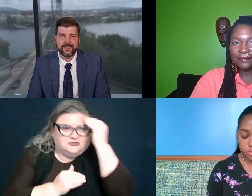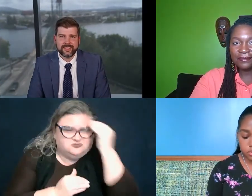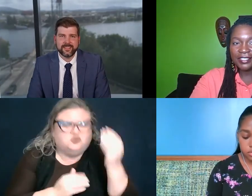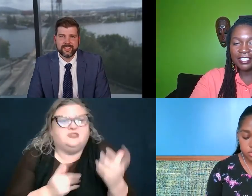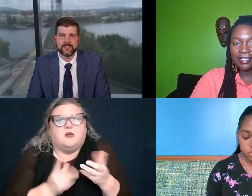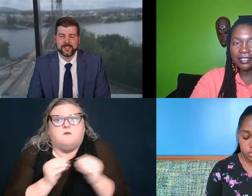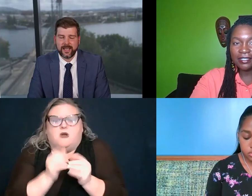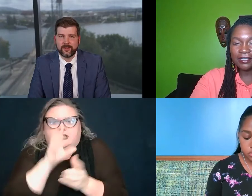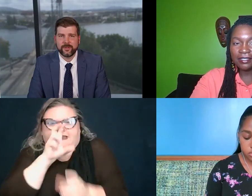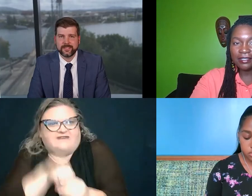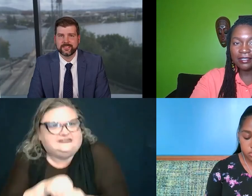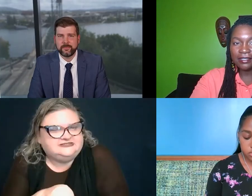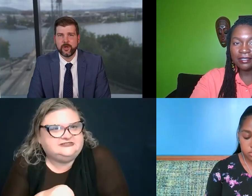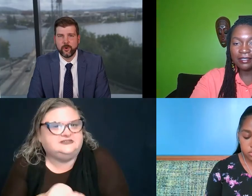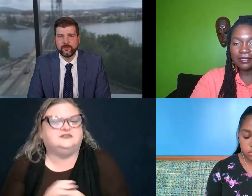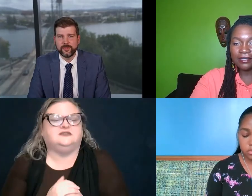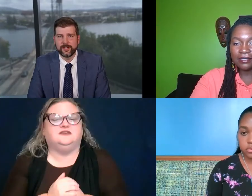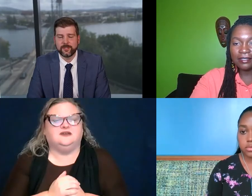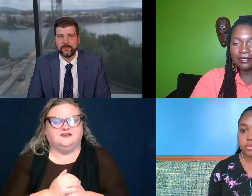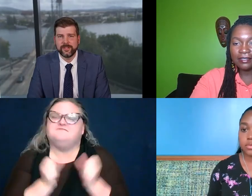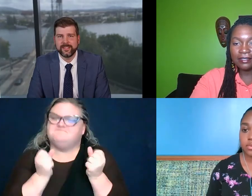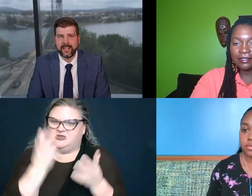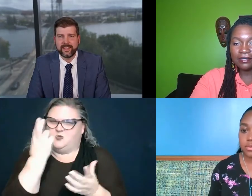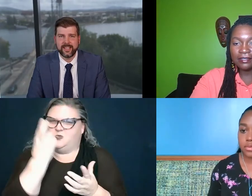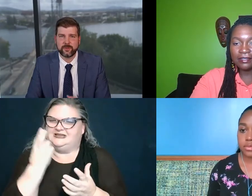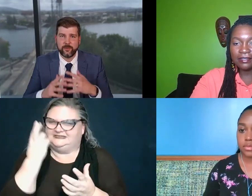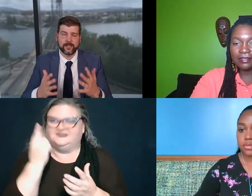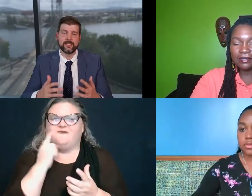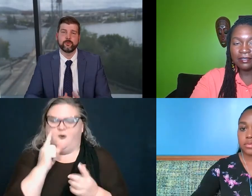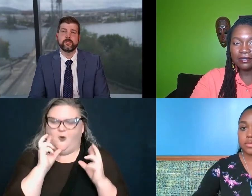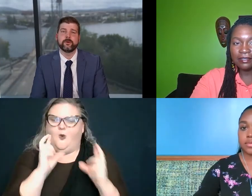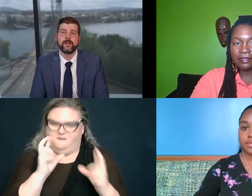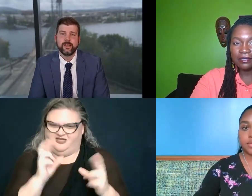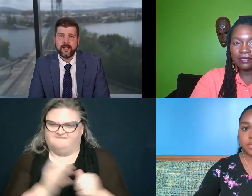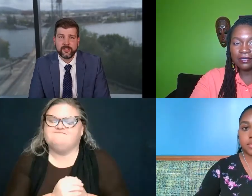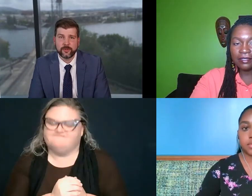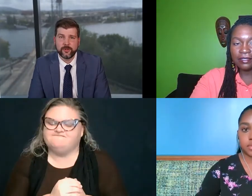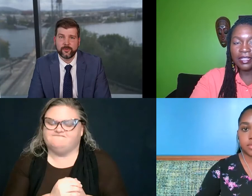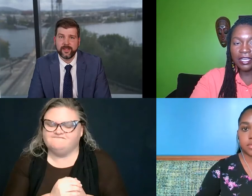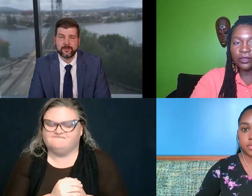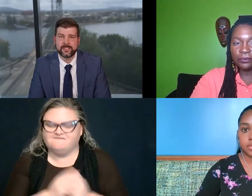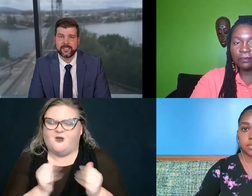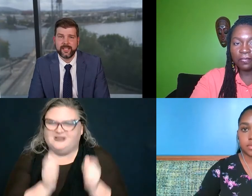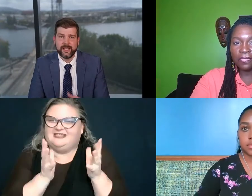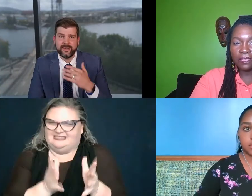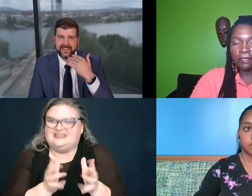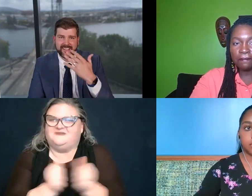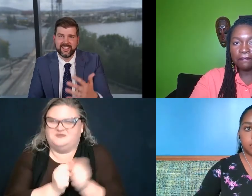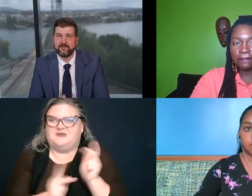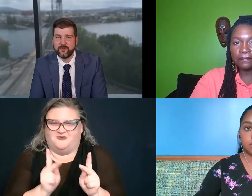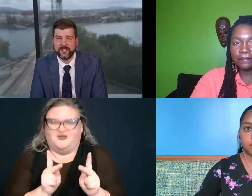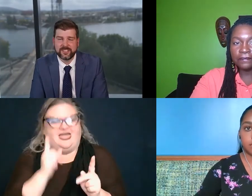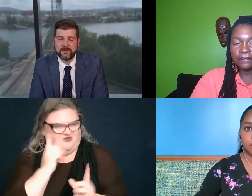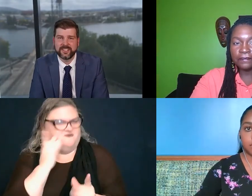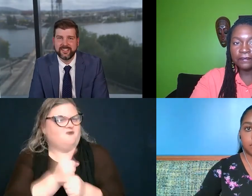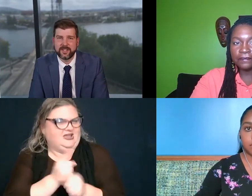I think that there's a lot of reasons to be hopeful in our community. And that's what I want to leave with people. I think we're going in the right direction. Thank you. At the end